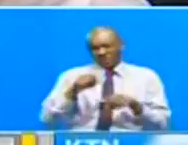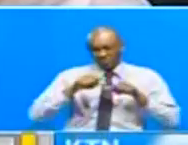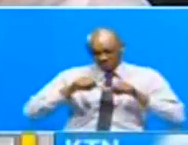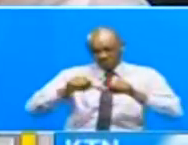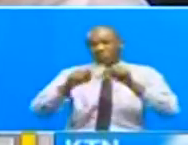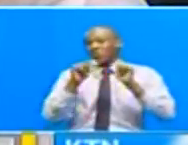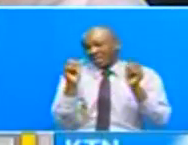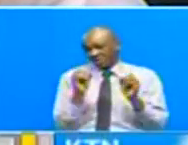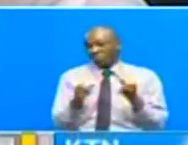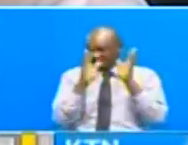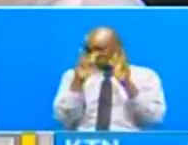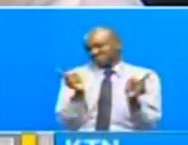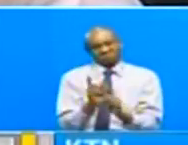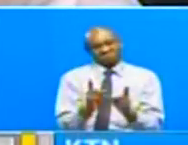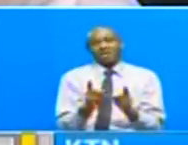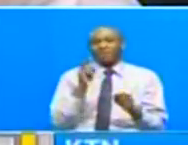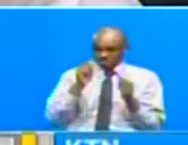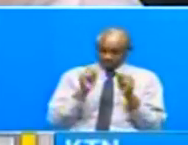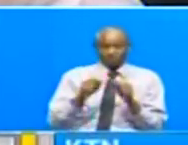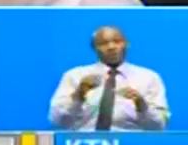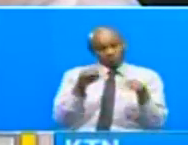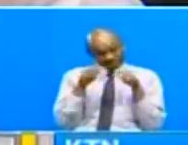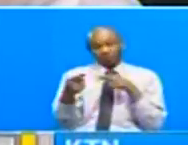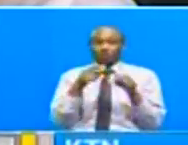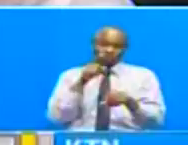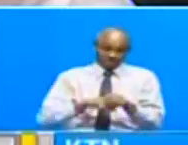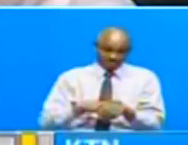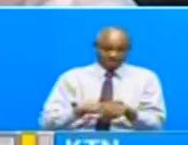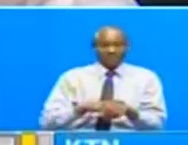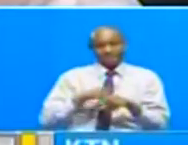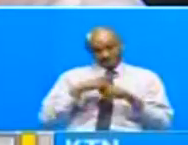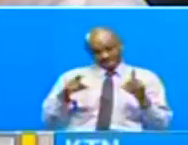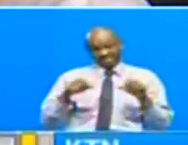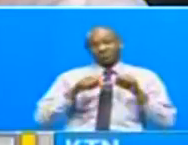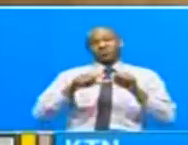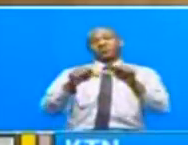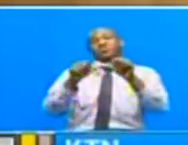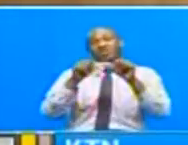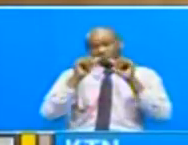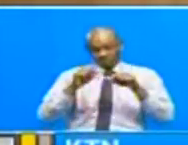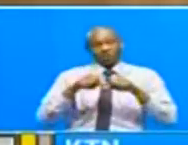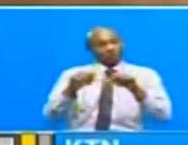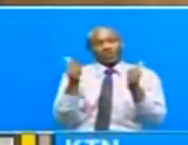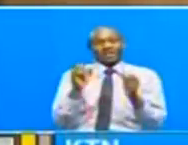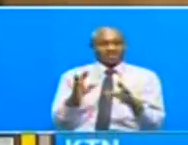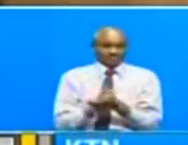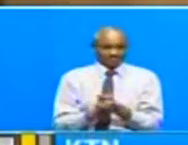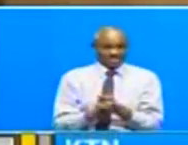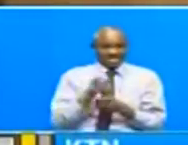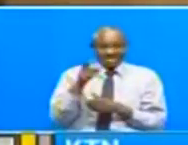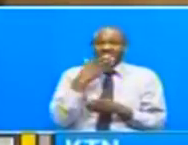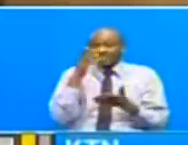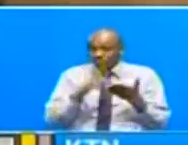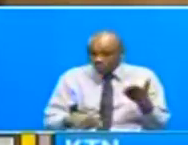sustainable way. We can win for a while, but we will not be sustainable. They say the answer lies not